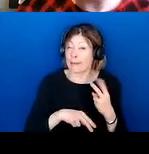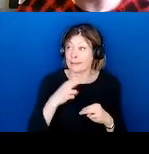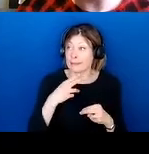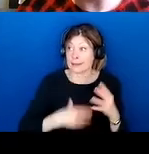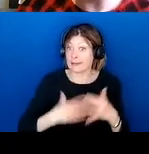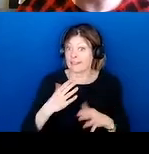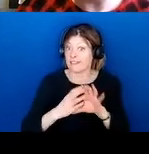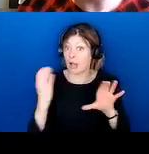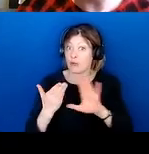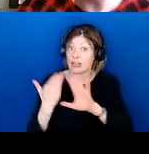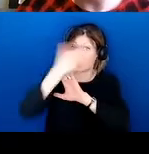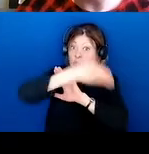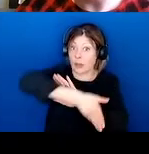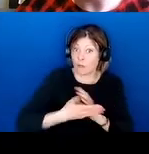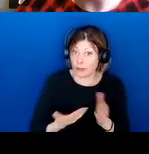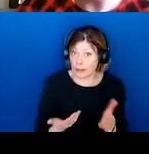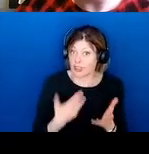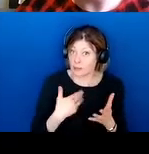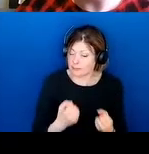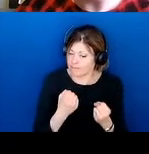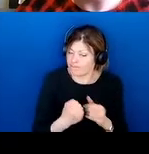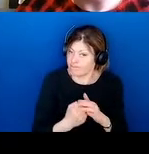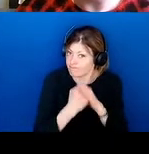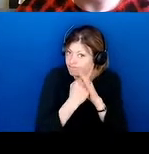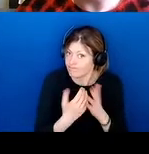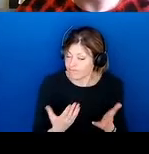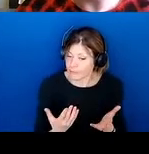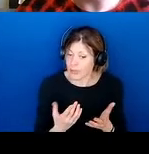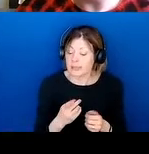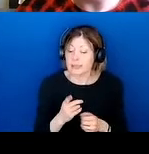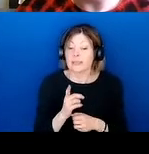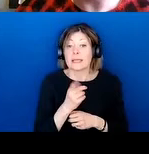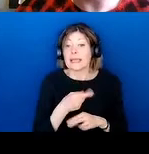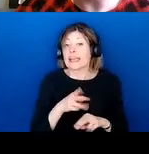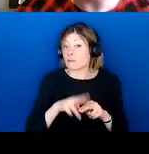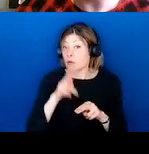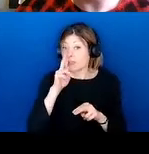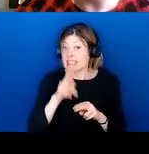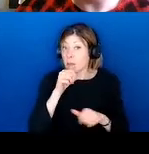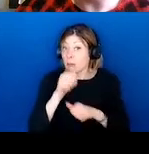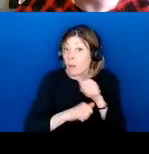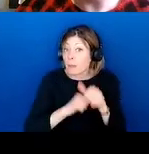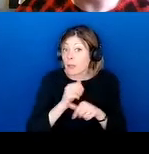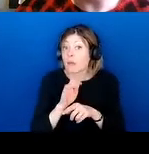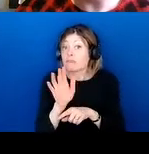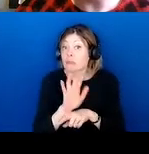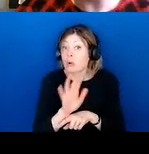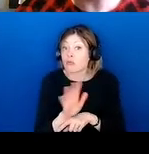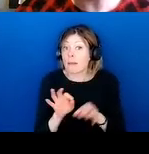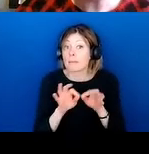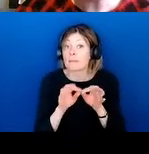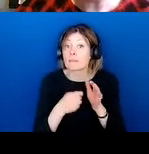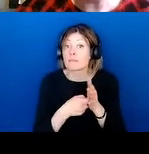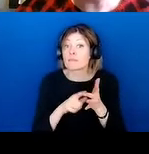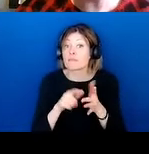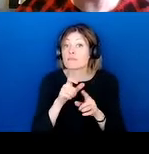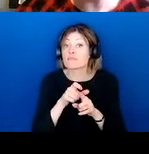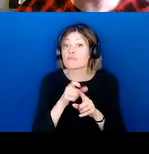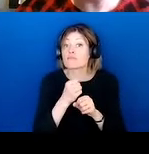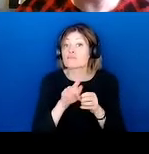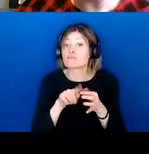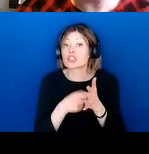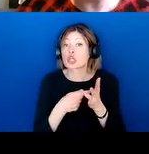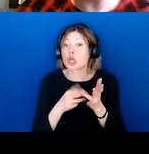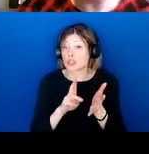This and other scenes from Painshill may look familiar if you've watched the popular historical drama Bridgerton, which